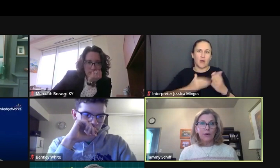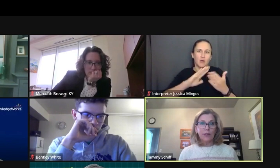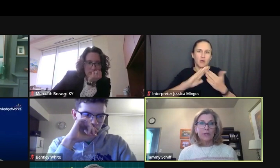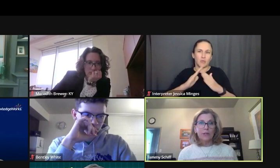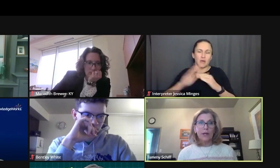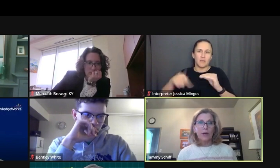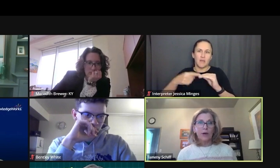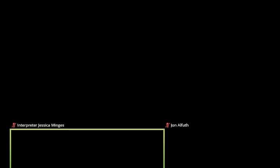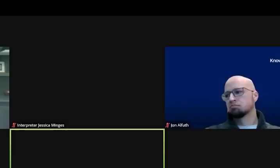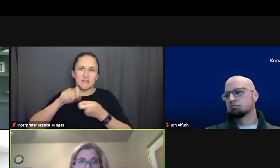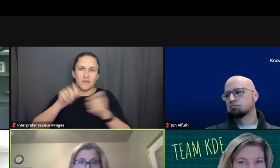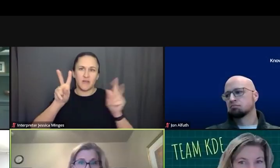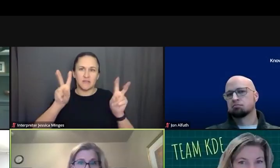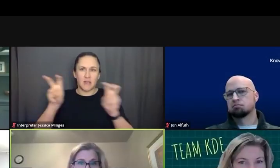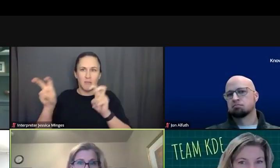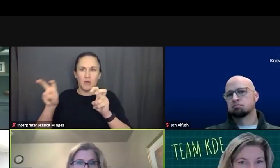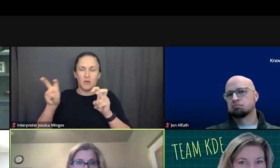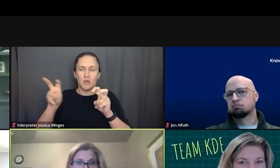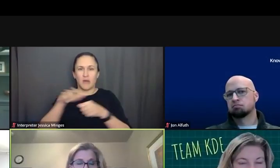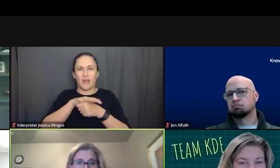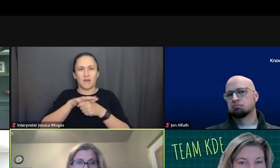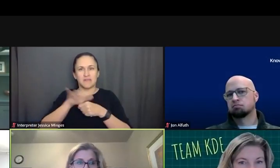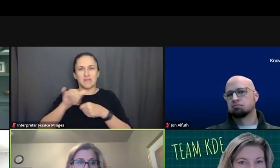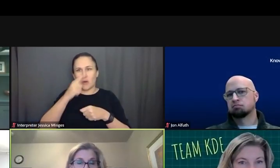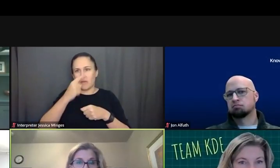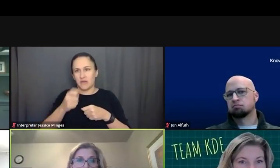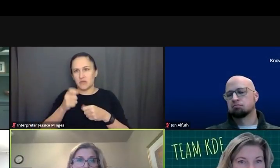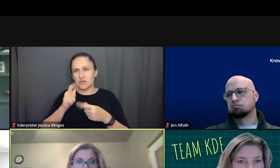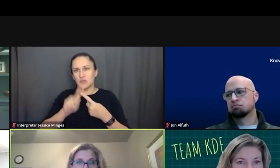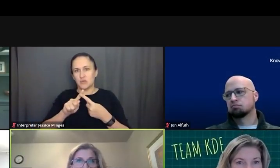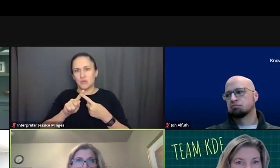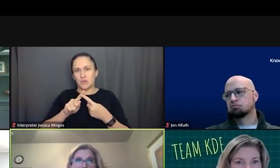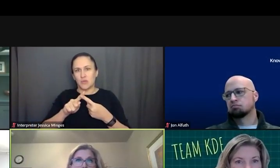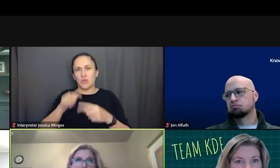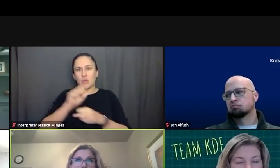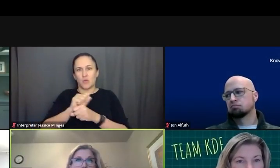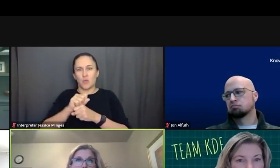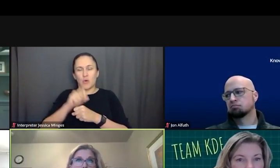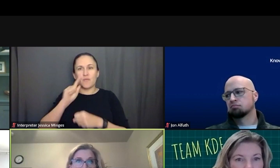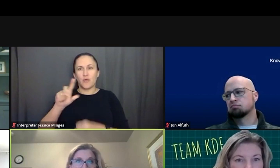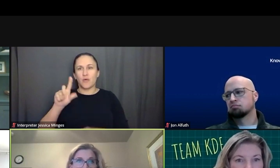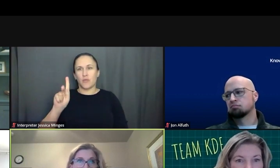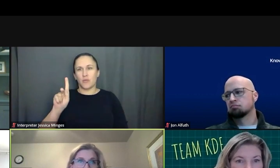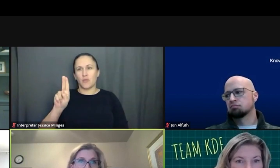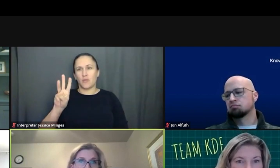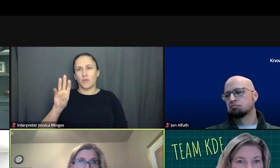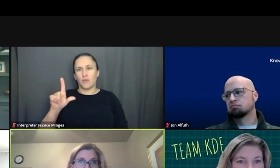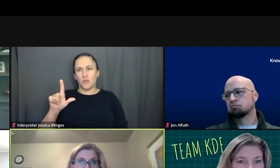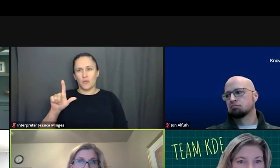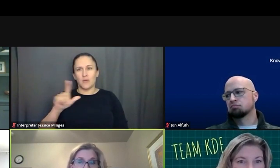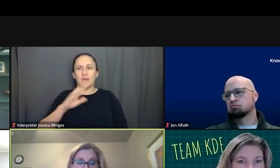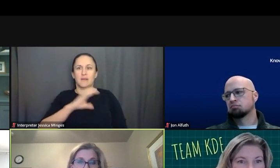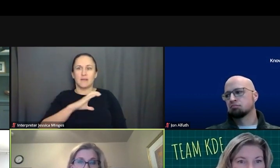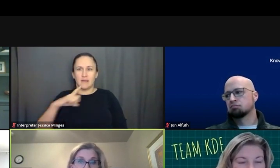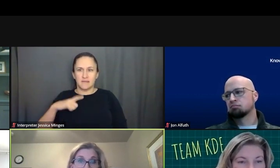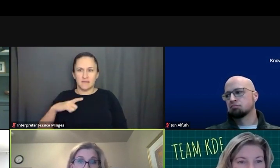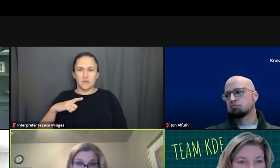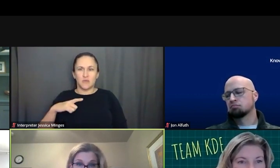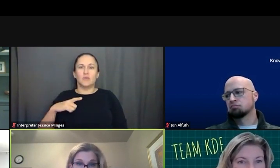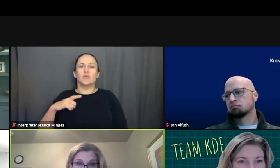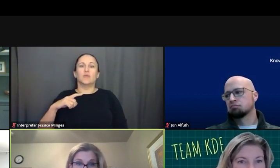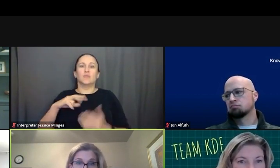topical areas that are of interest to the work of the Cool Council, meaningful to